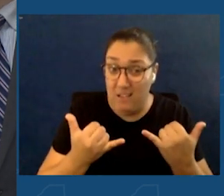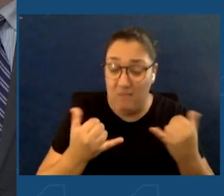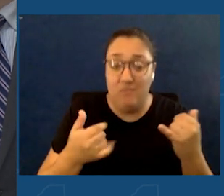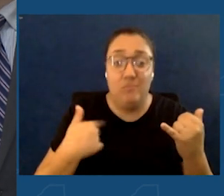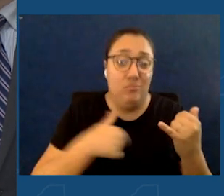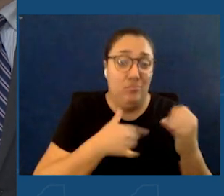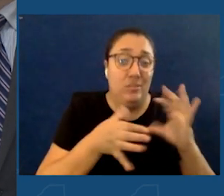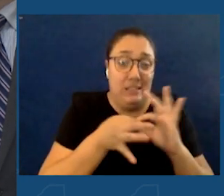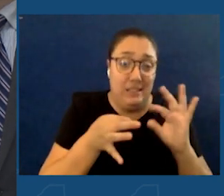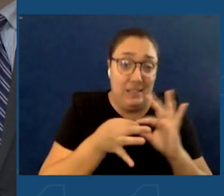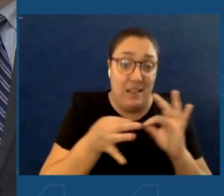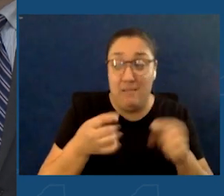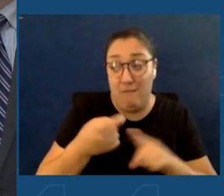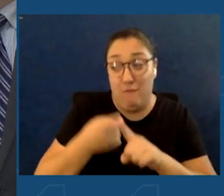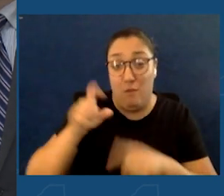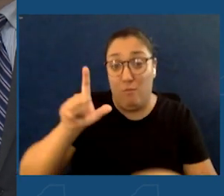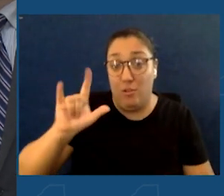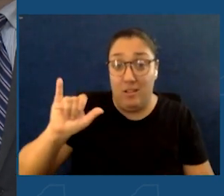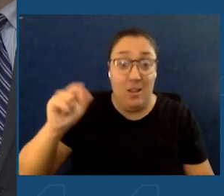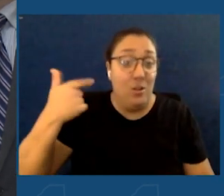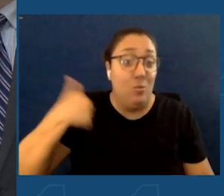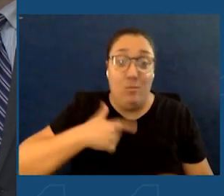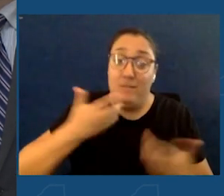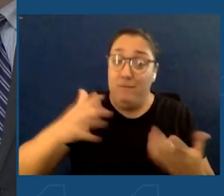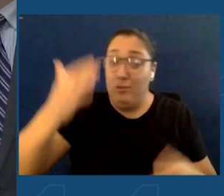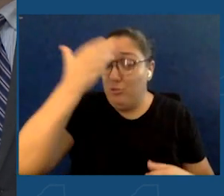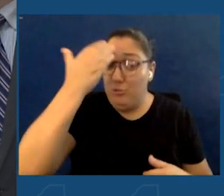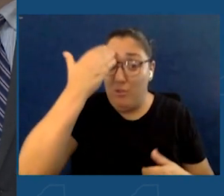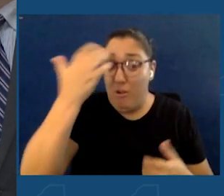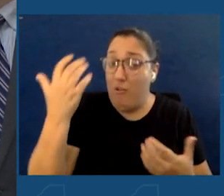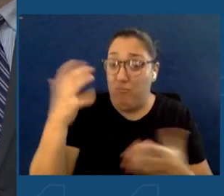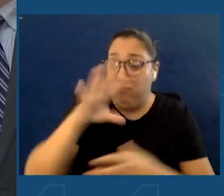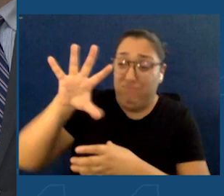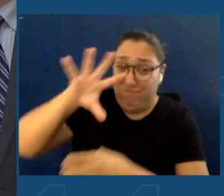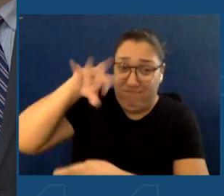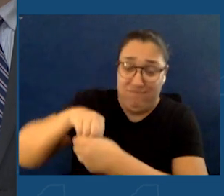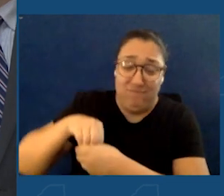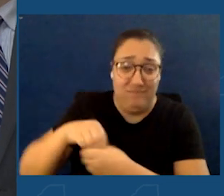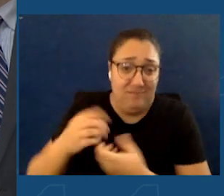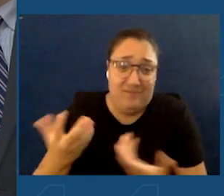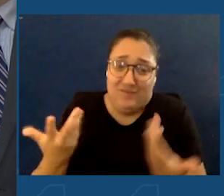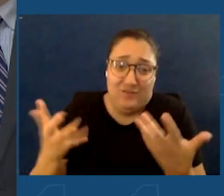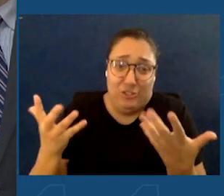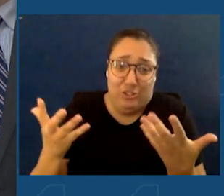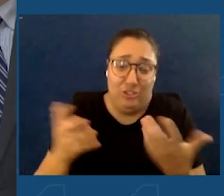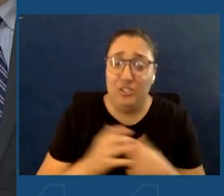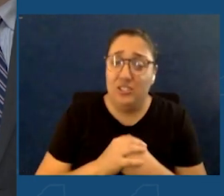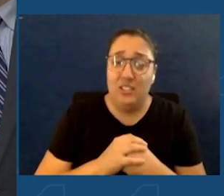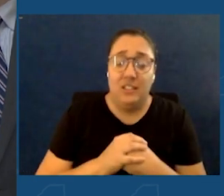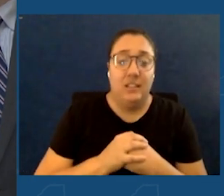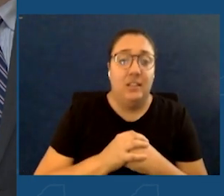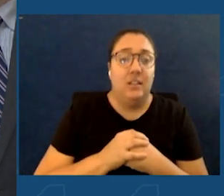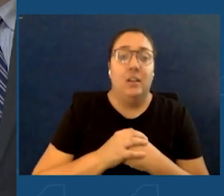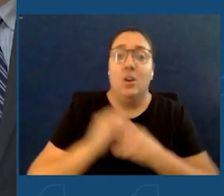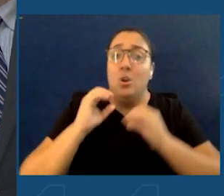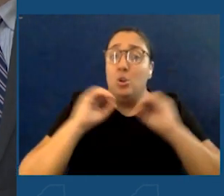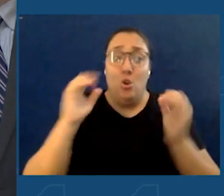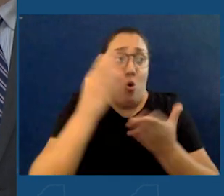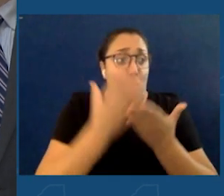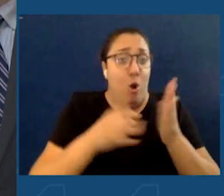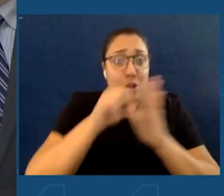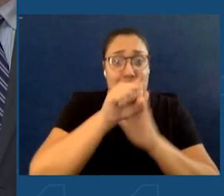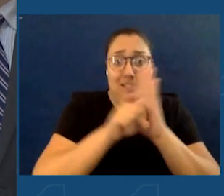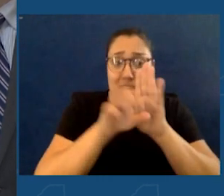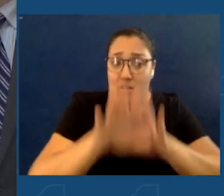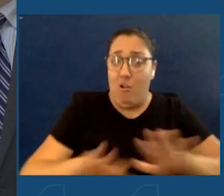know what it's all about, and especially our coastal communities that have been pummeled by extreme weather in the past. No part of our state is immune.